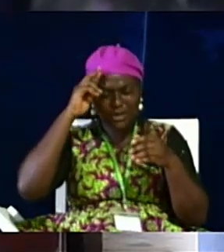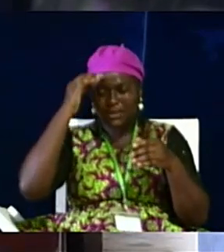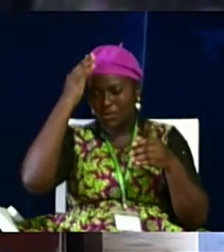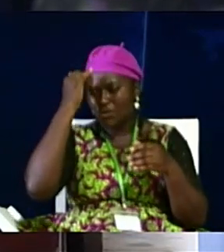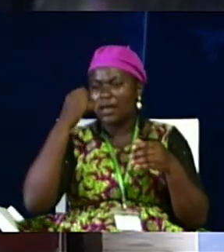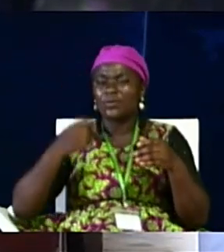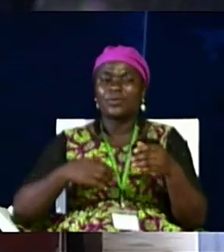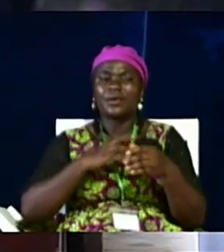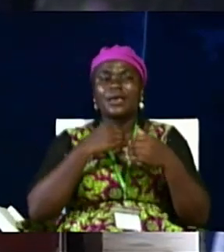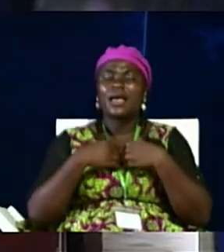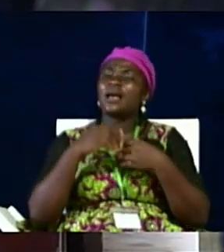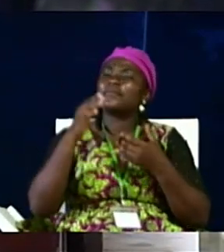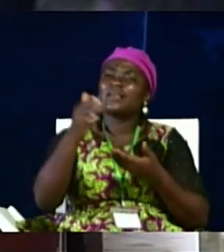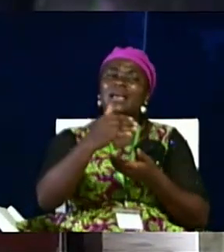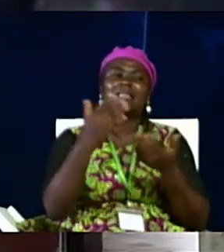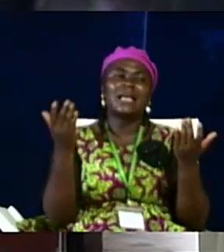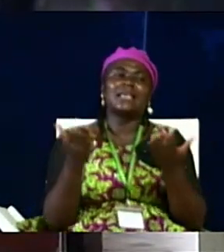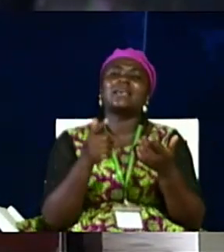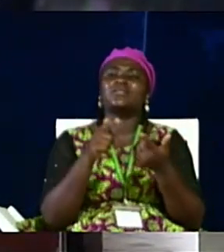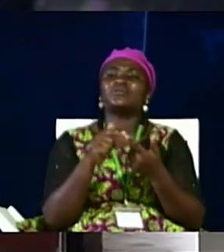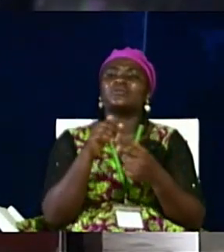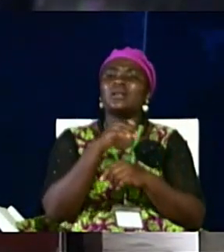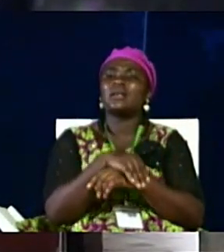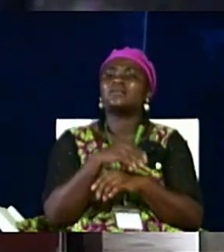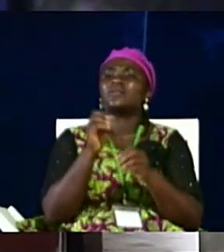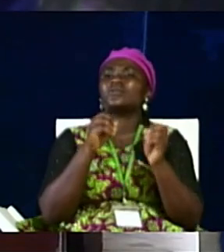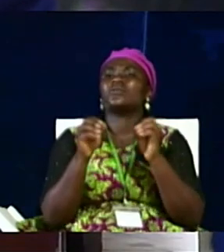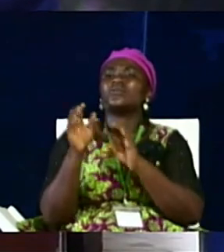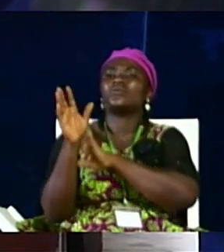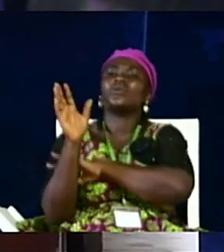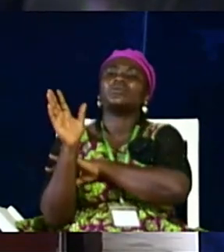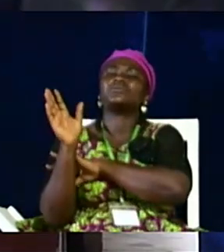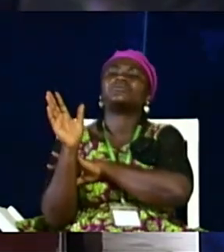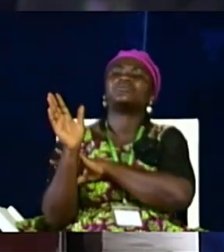today. Oh God.